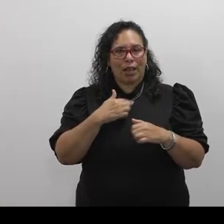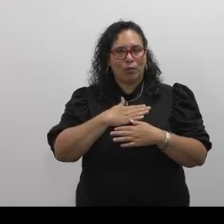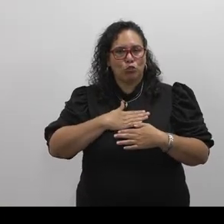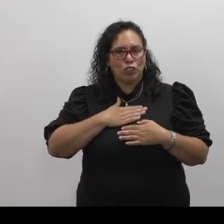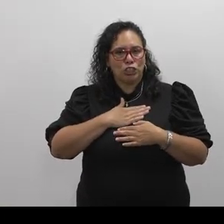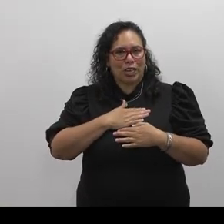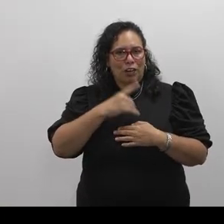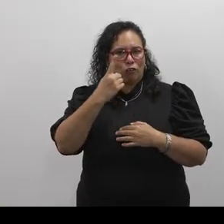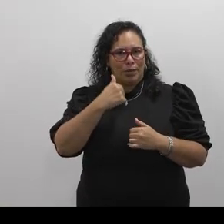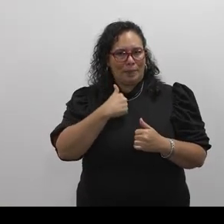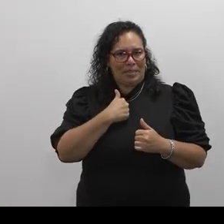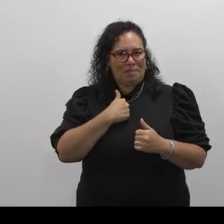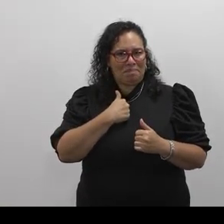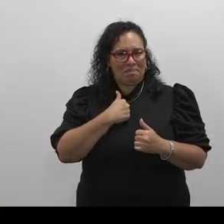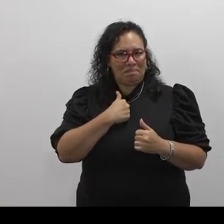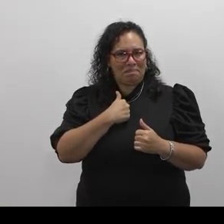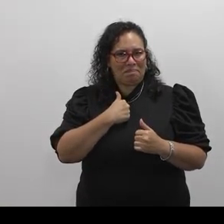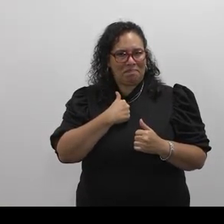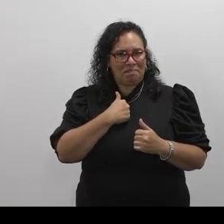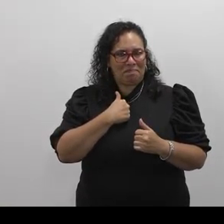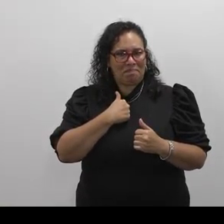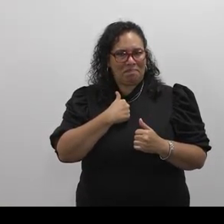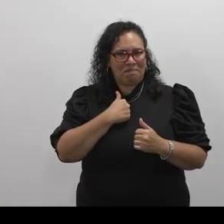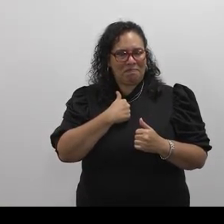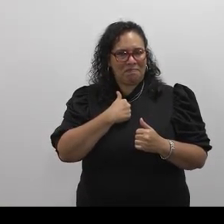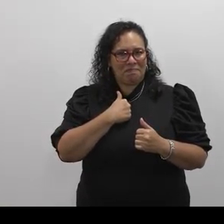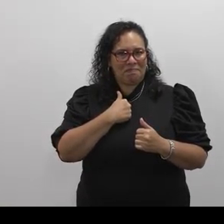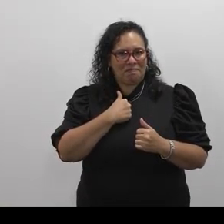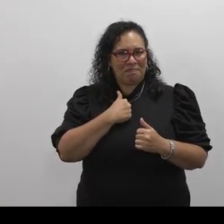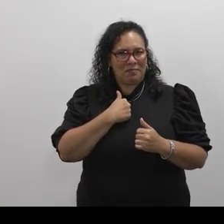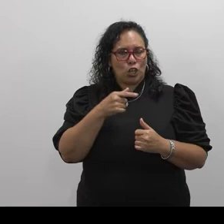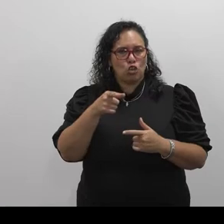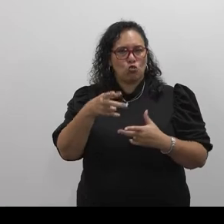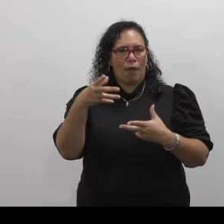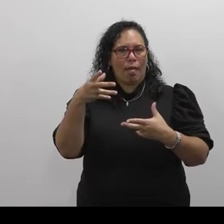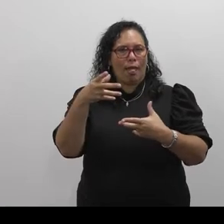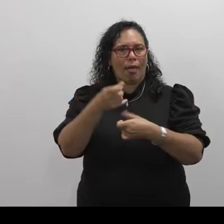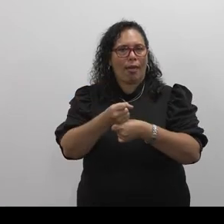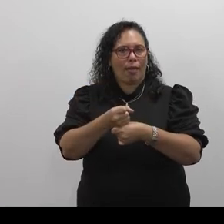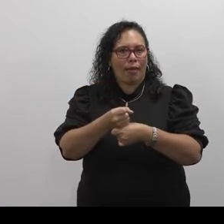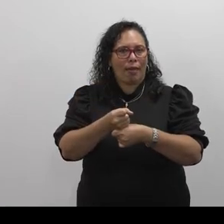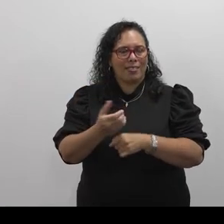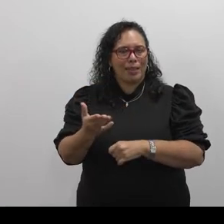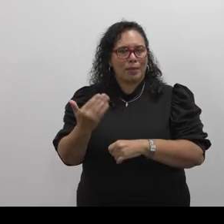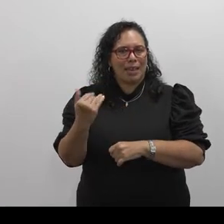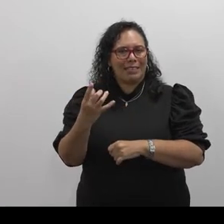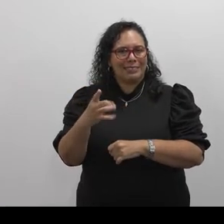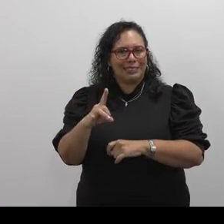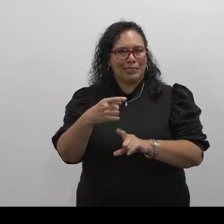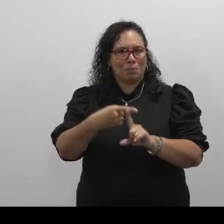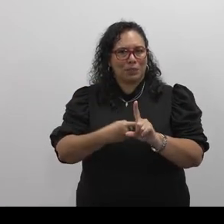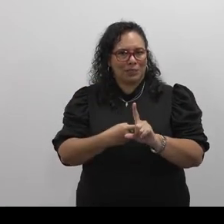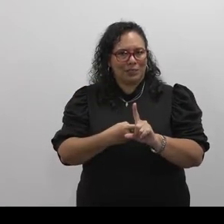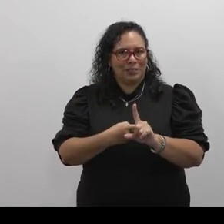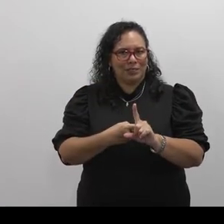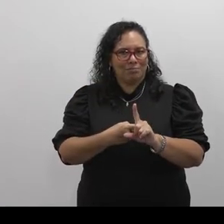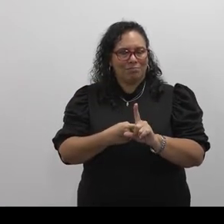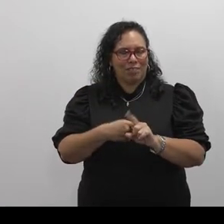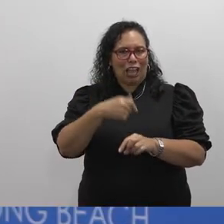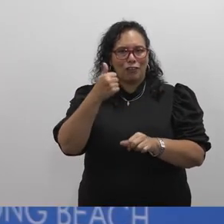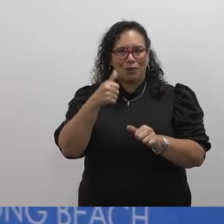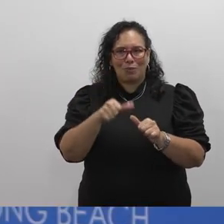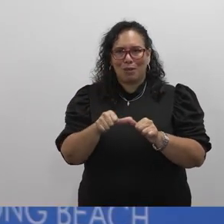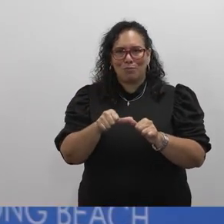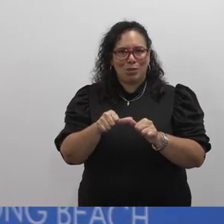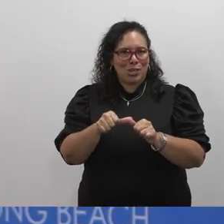for me, I'm going to use the word simple, you capsulized the past 18 months as I remember every